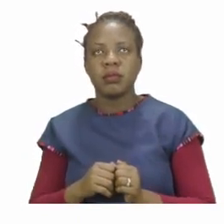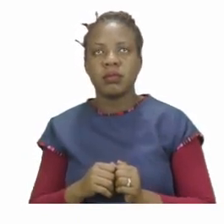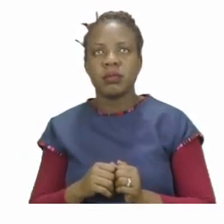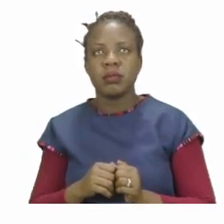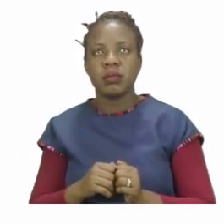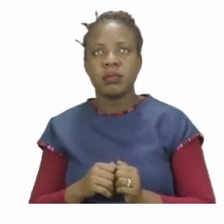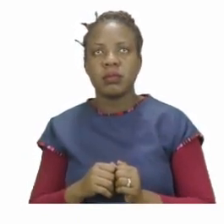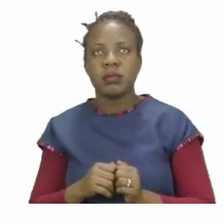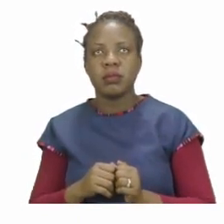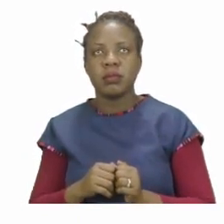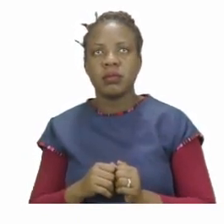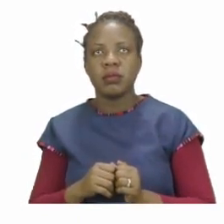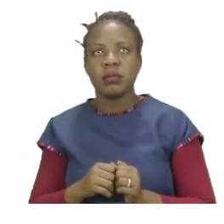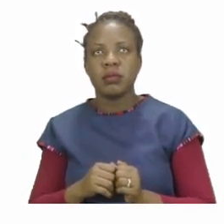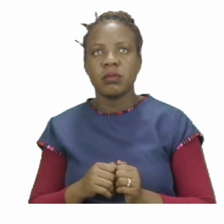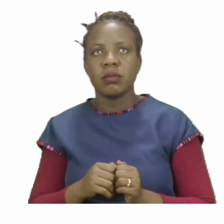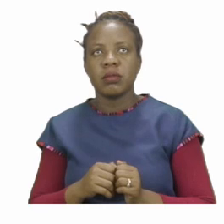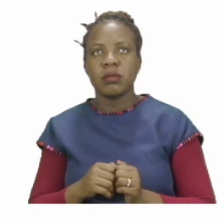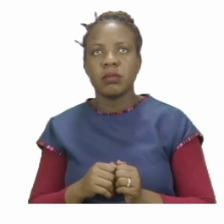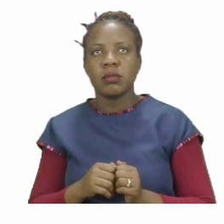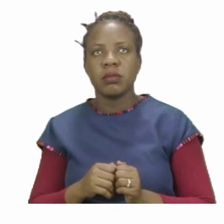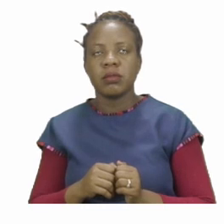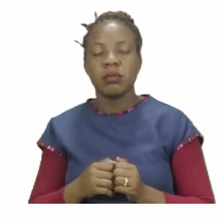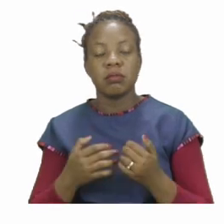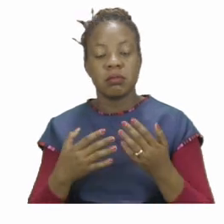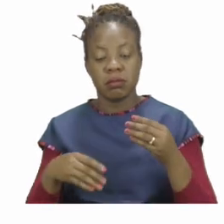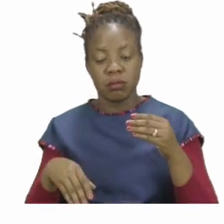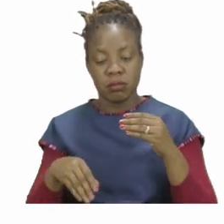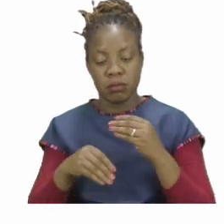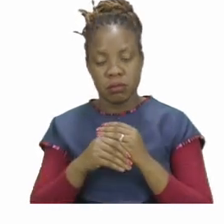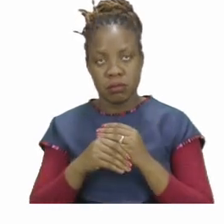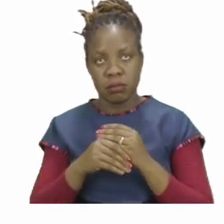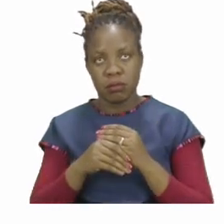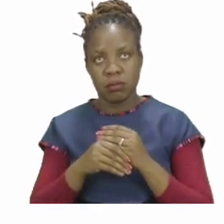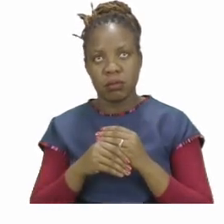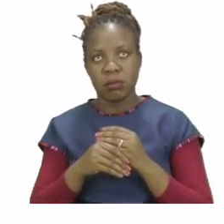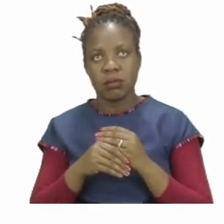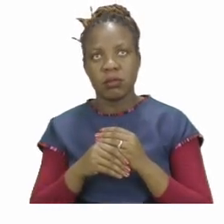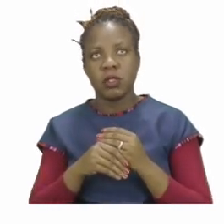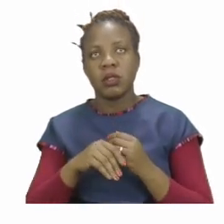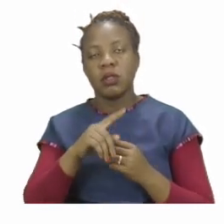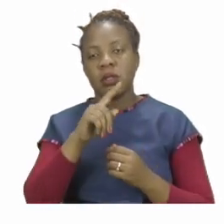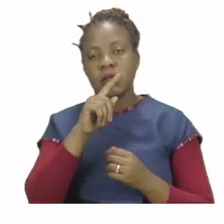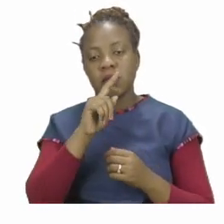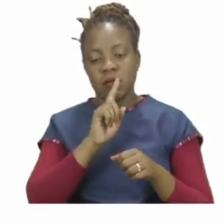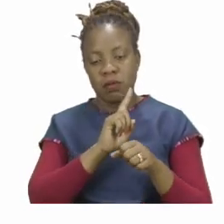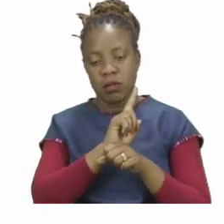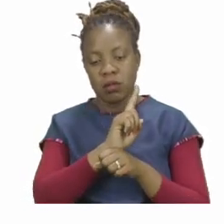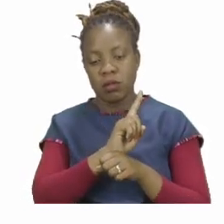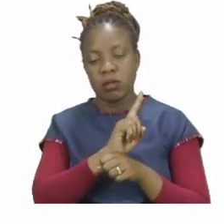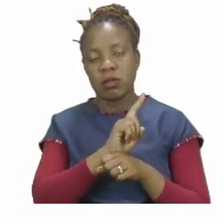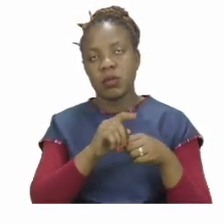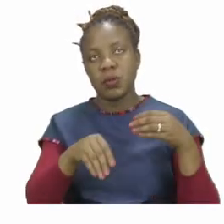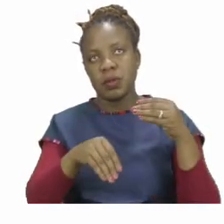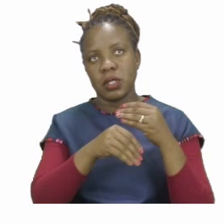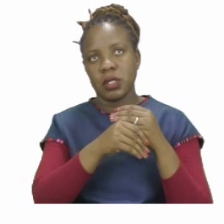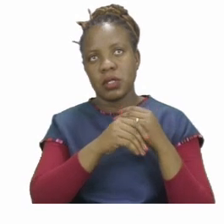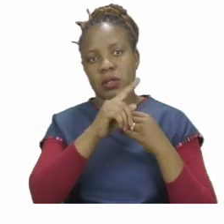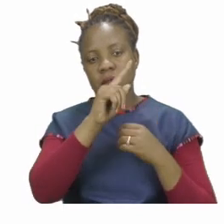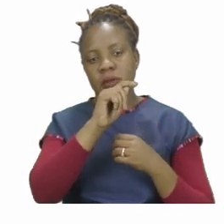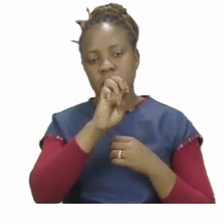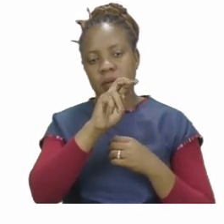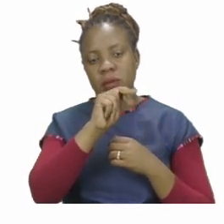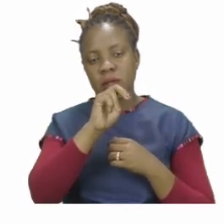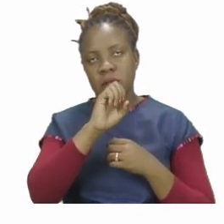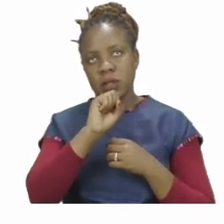ahead and add the tens and then add the units. So there, at